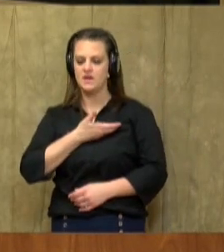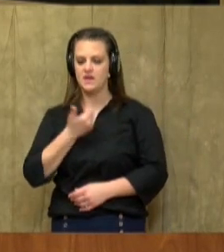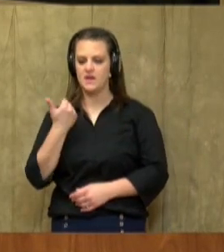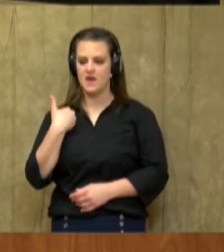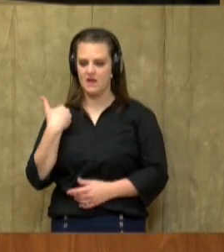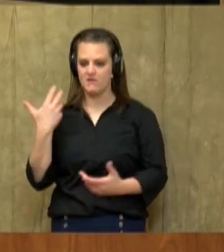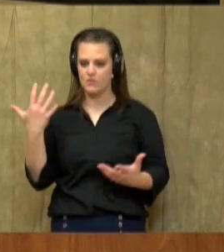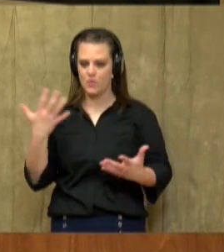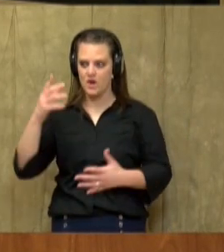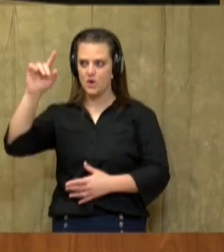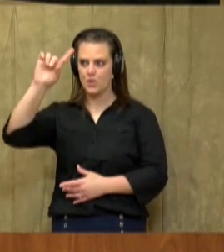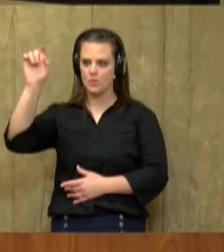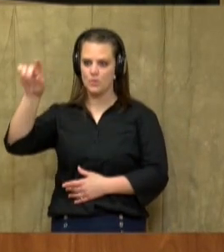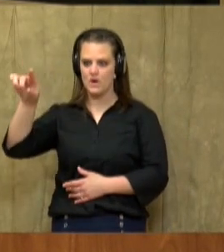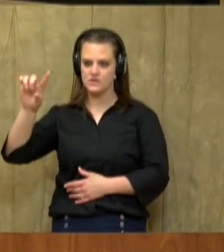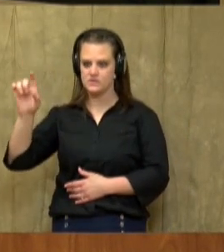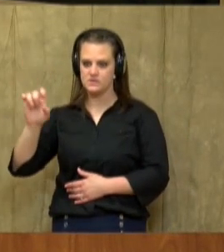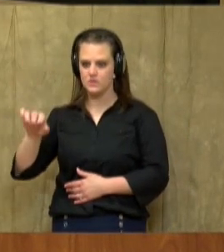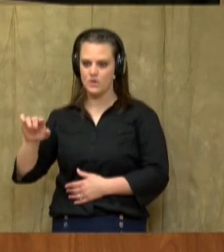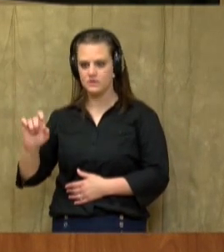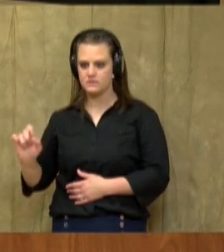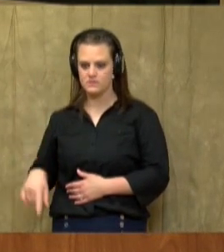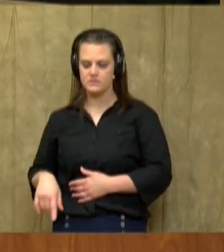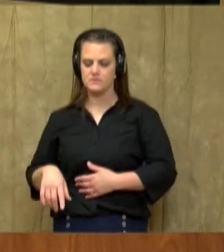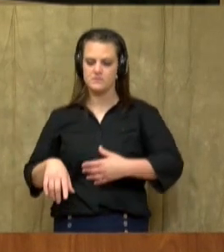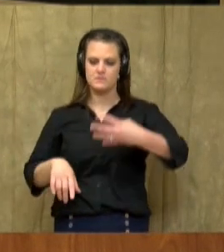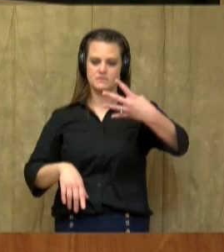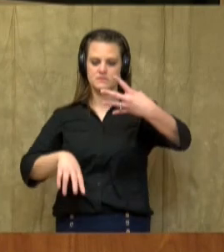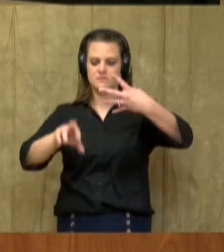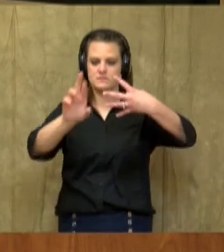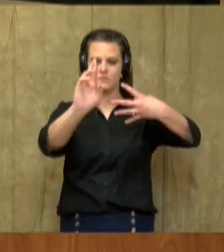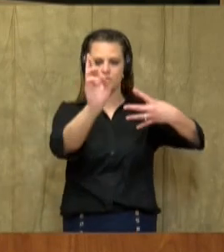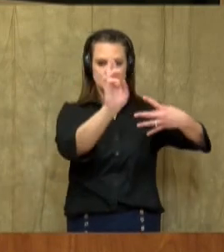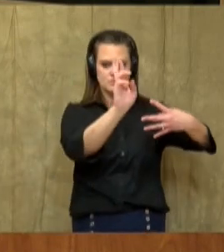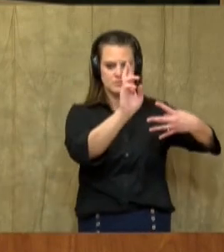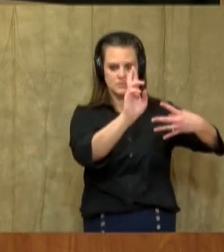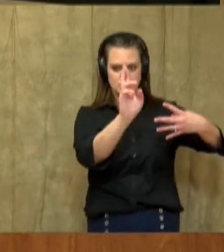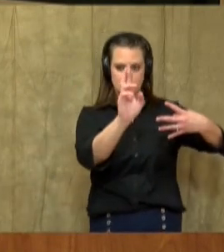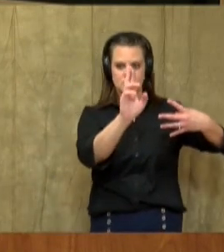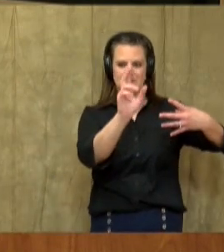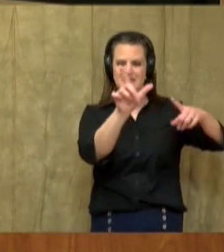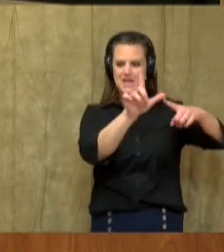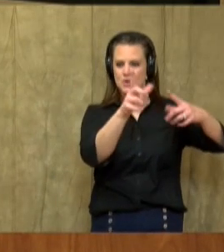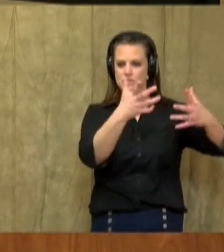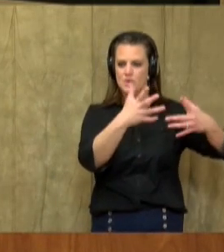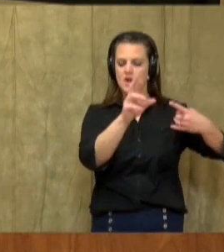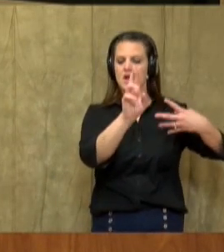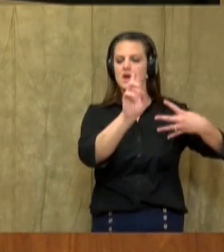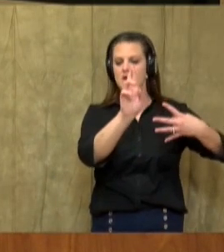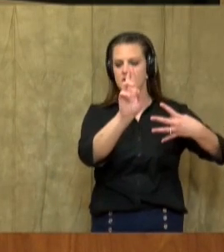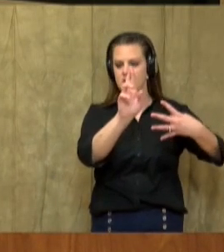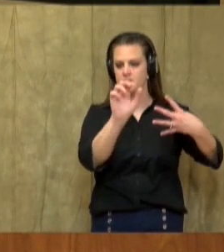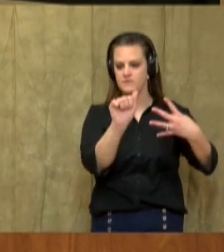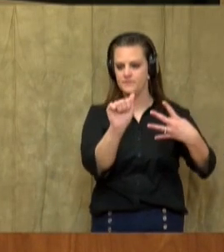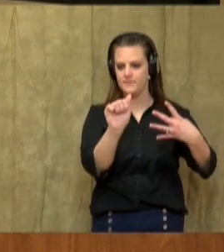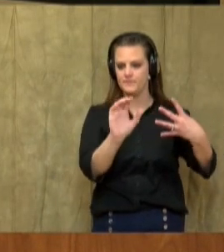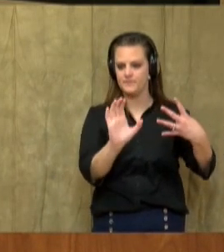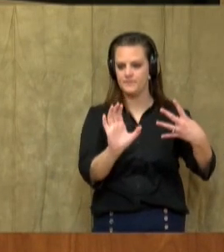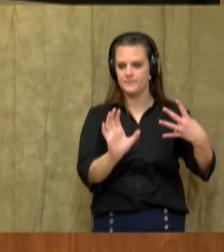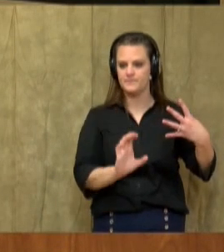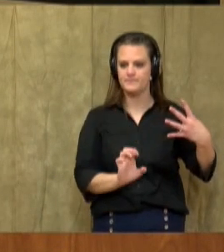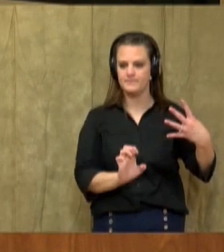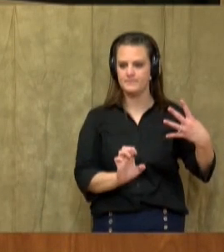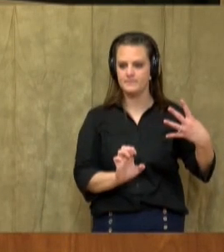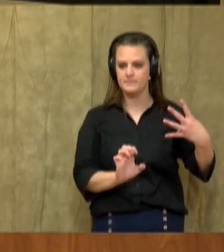need to remember what are the four letters that we need to remember when we answer questions? Yes, R, A,